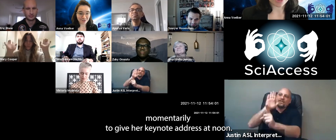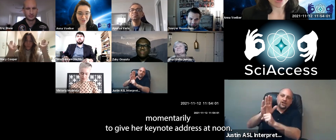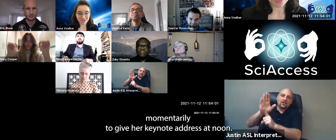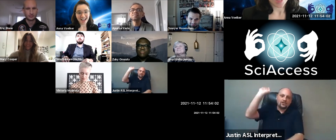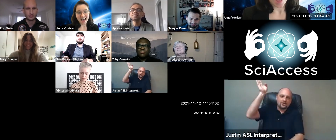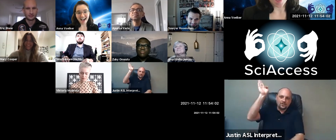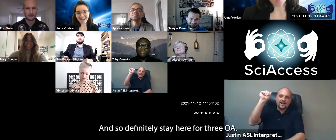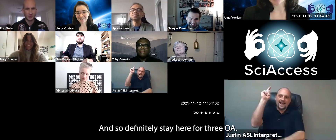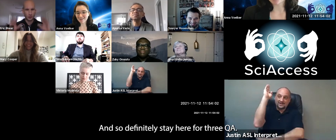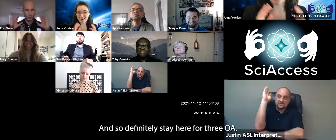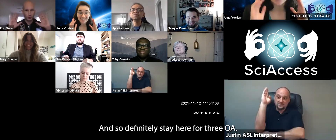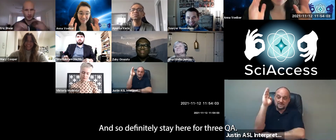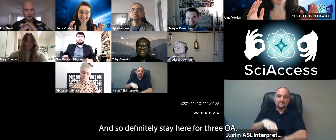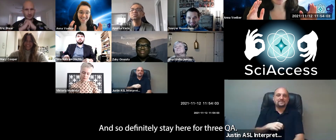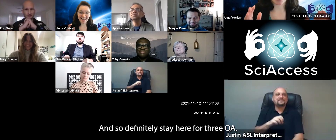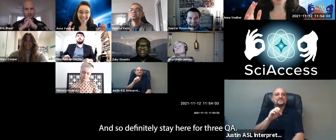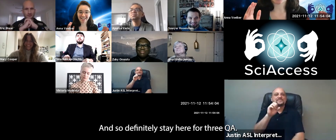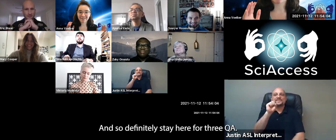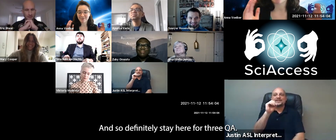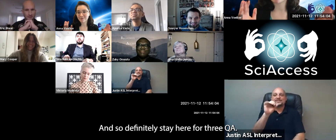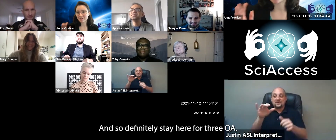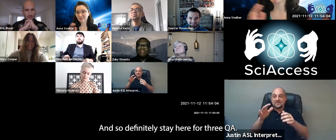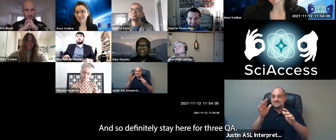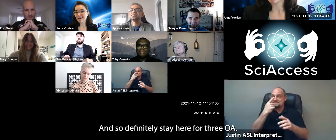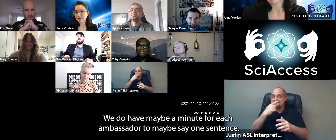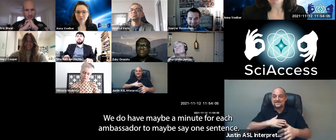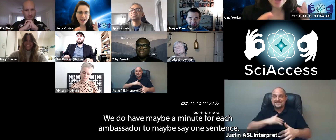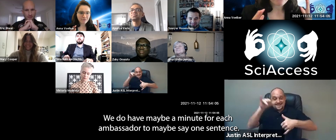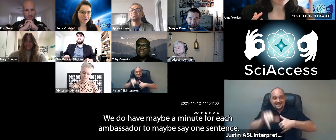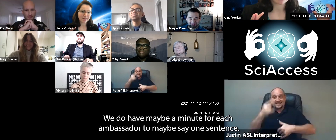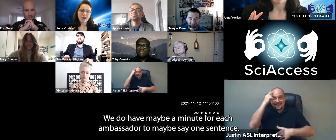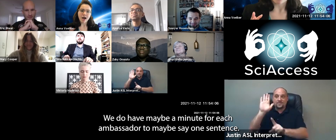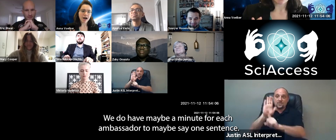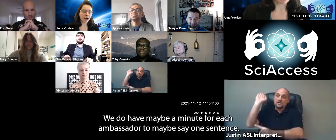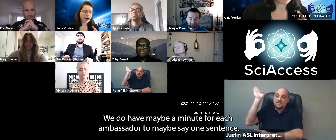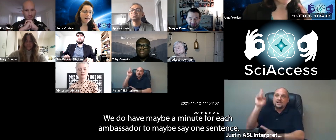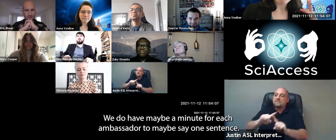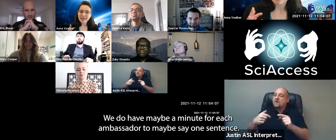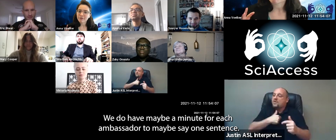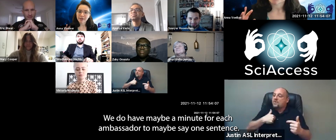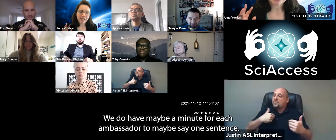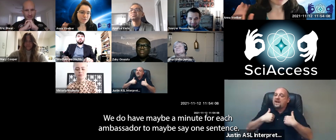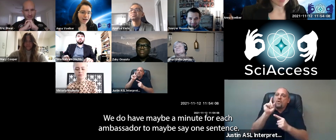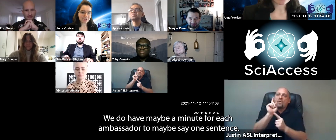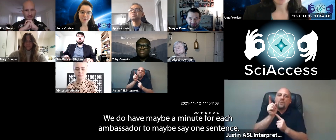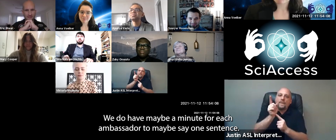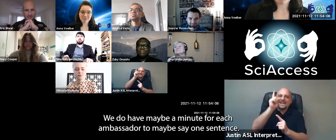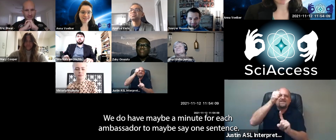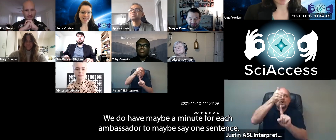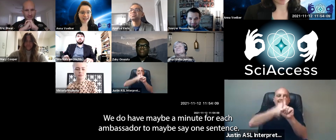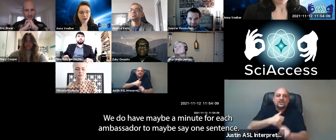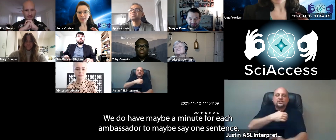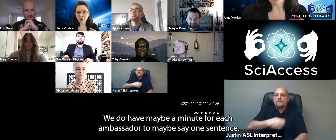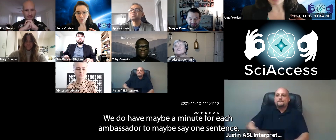at noon. And so definitely stay here for Sarisha. We do have maybe a minute for each ambassador to